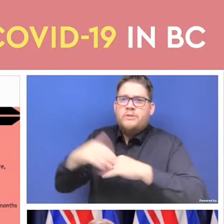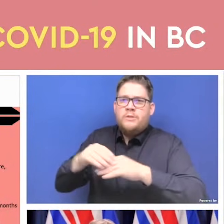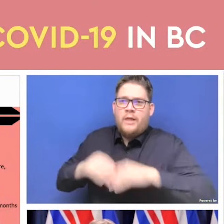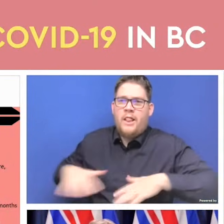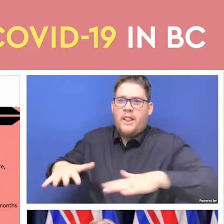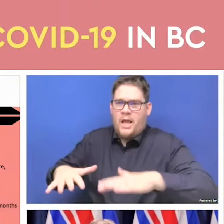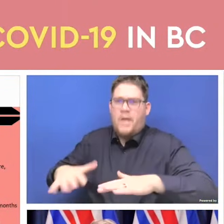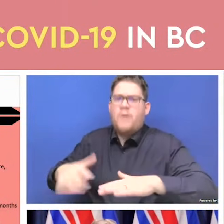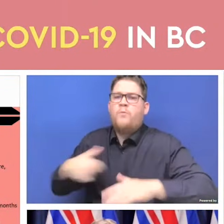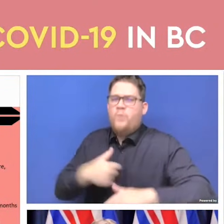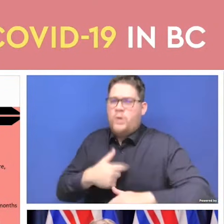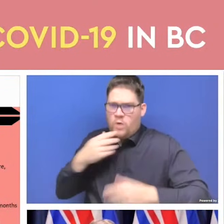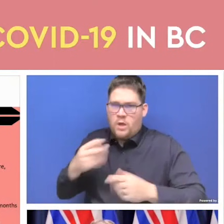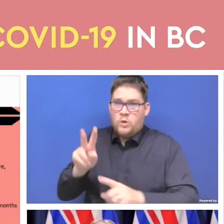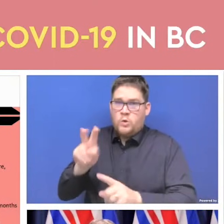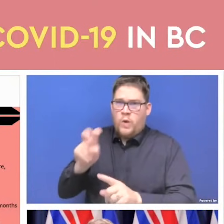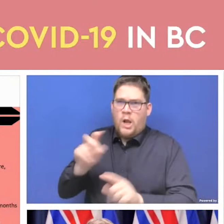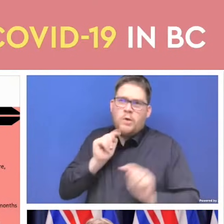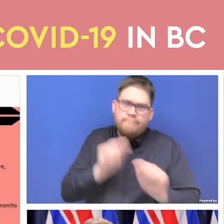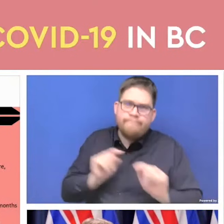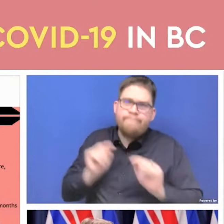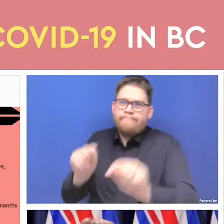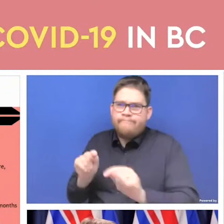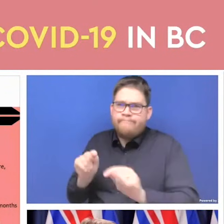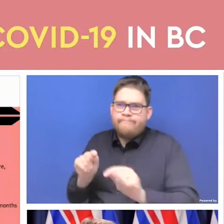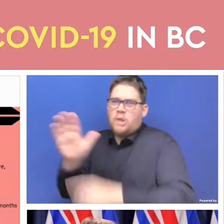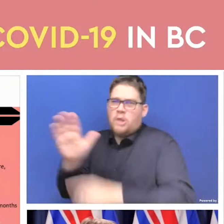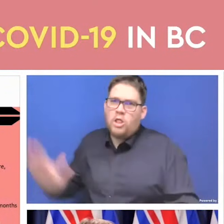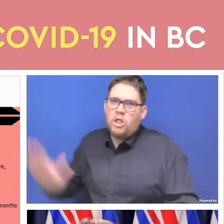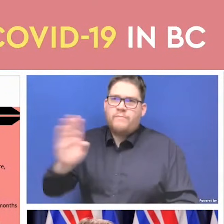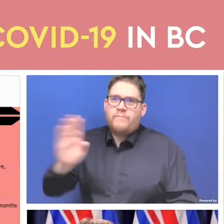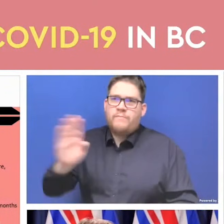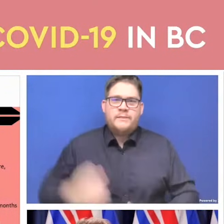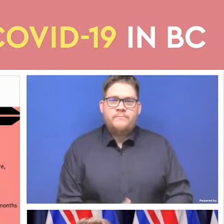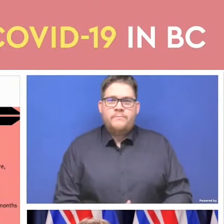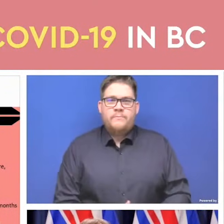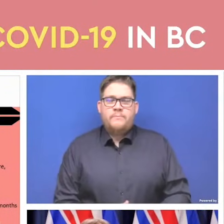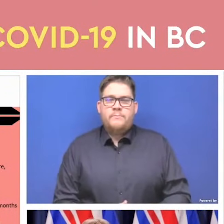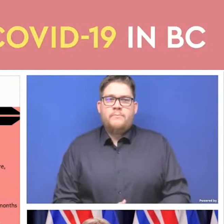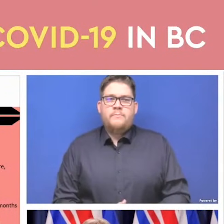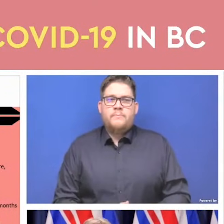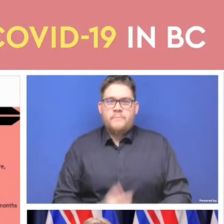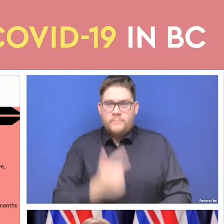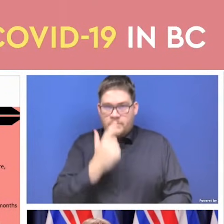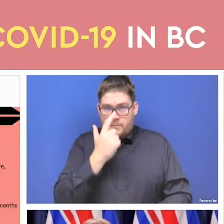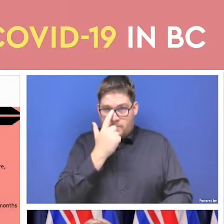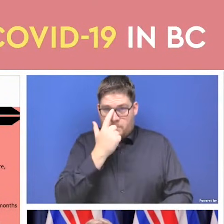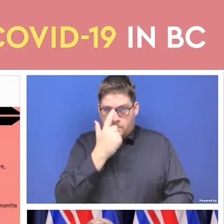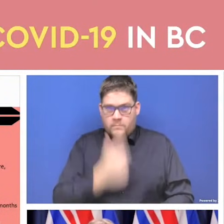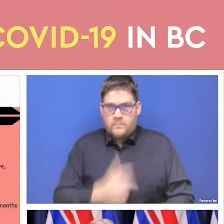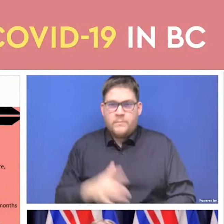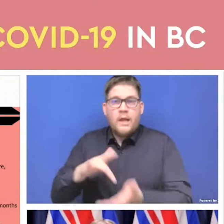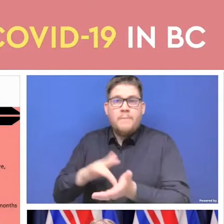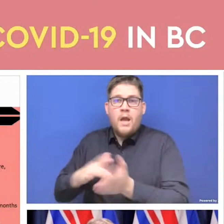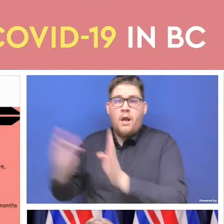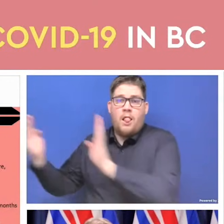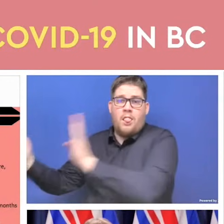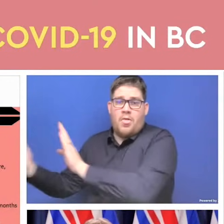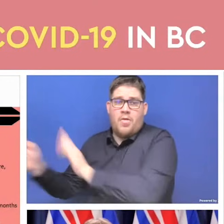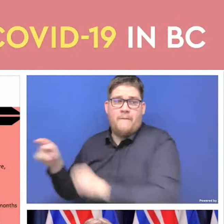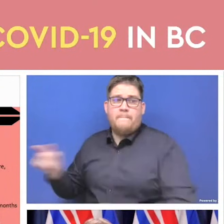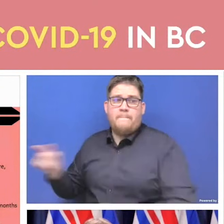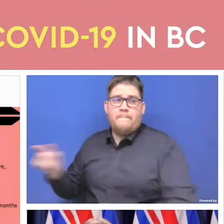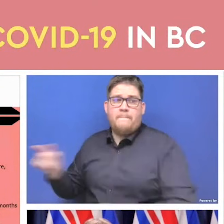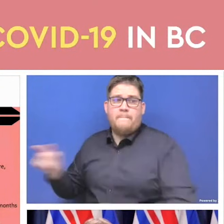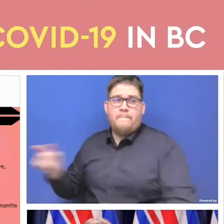our campaign to the highest risk seniors in the general population, so that would be 70 and over, and as Dr. Henry mentioned, all